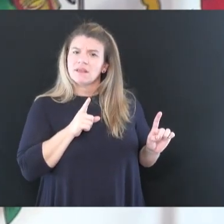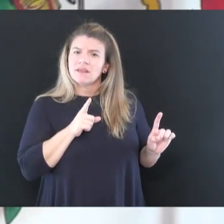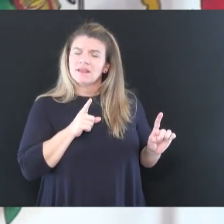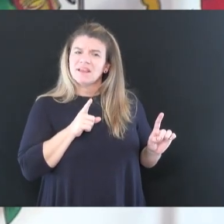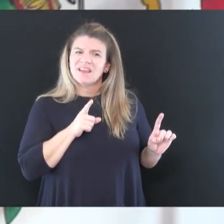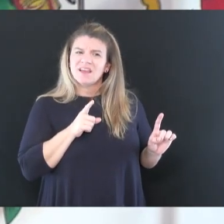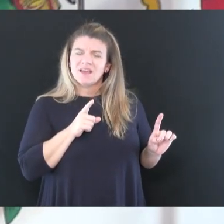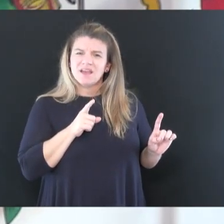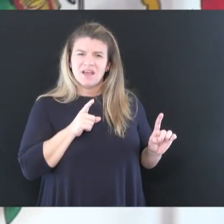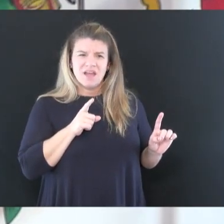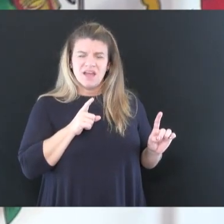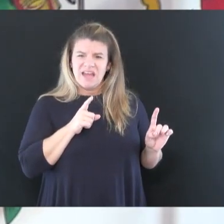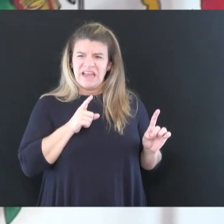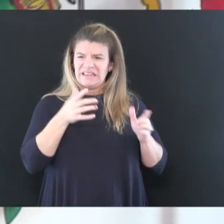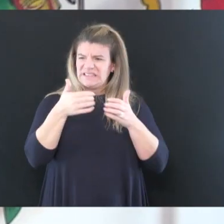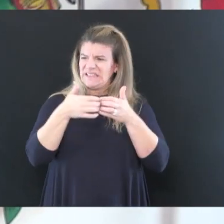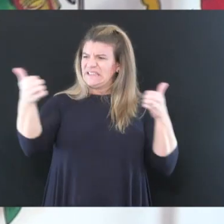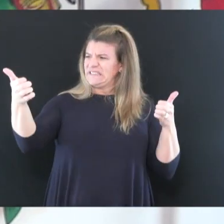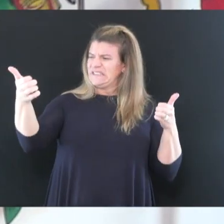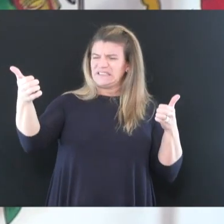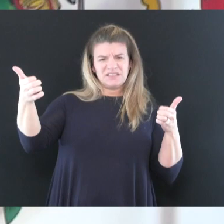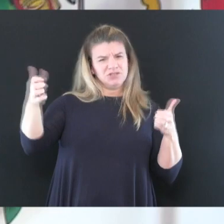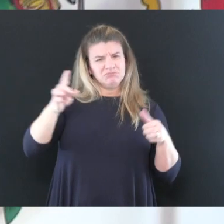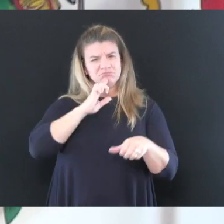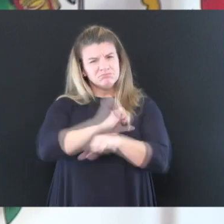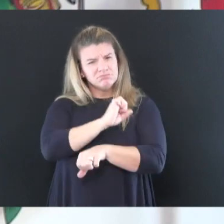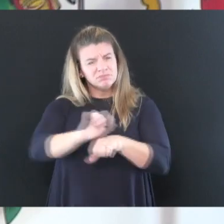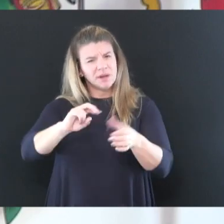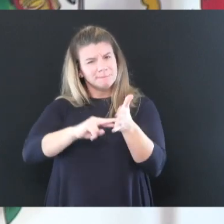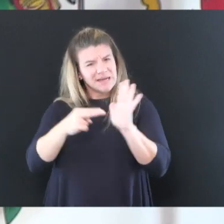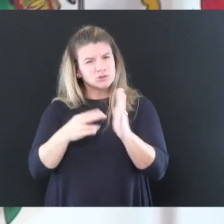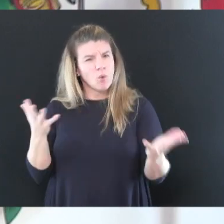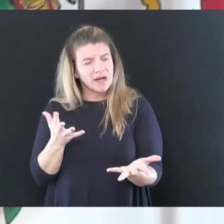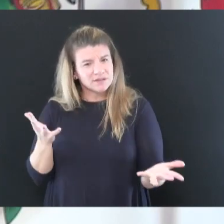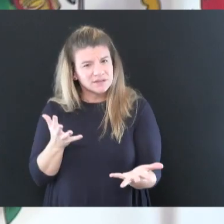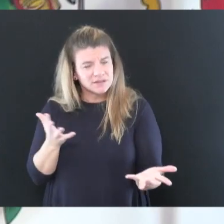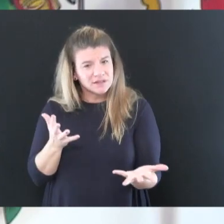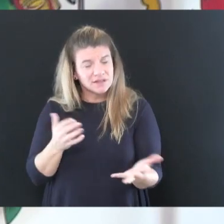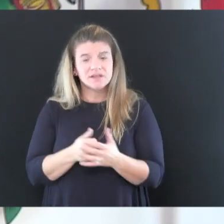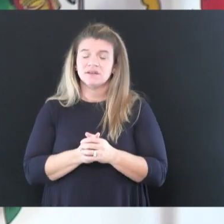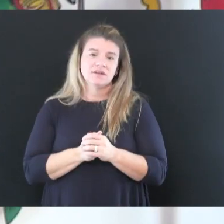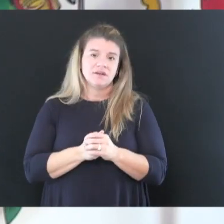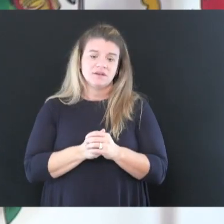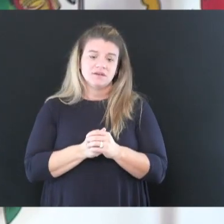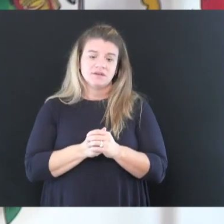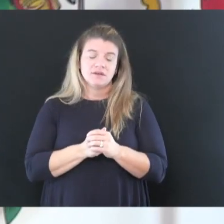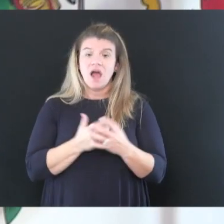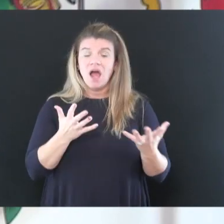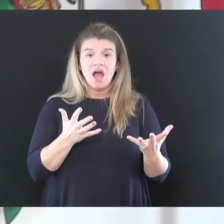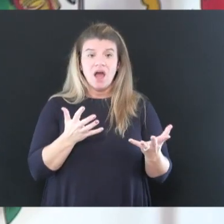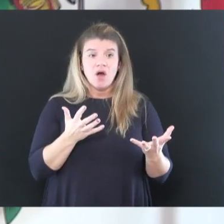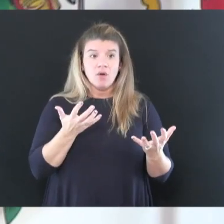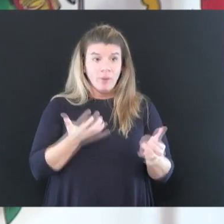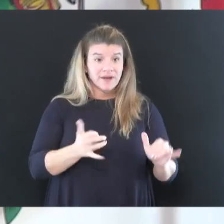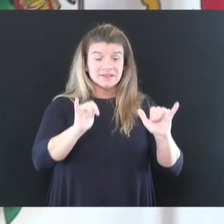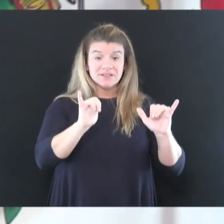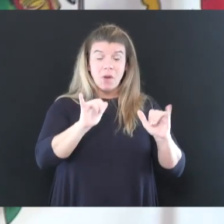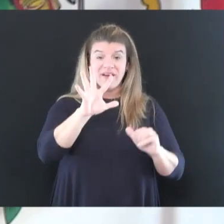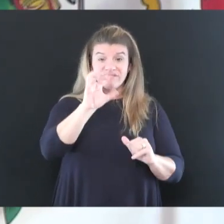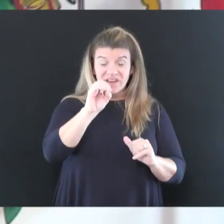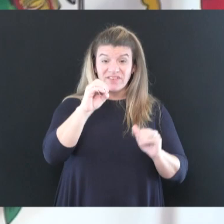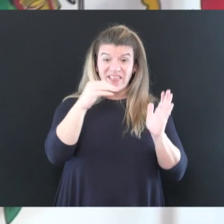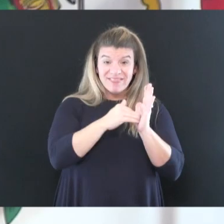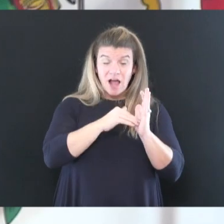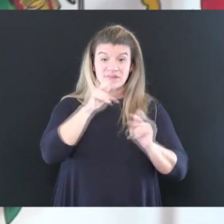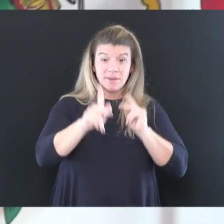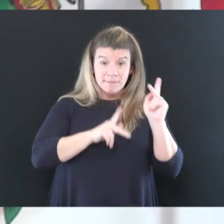What does distanced mean? I mean, at the same time, you've still got 50,000 people right here in